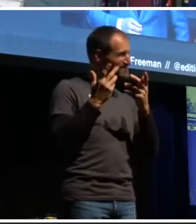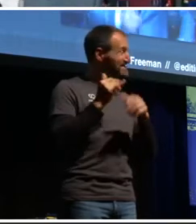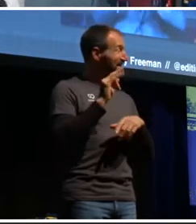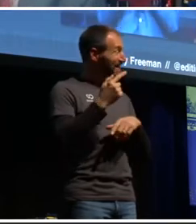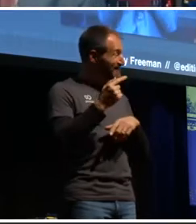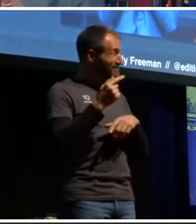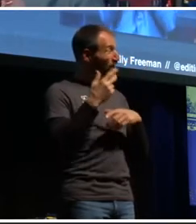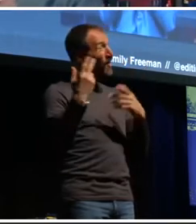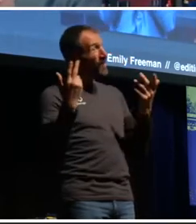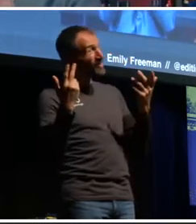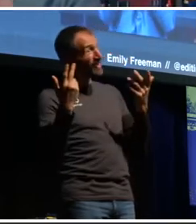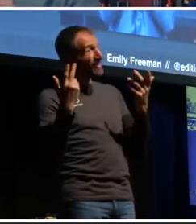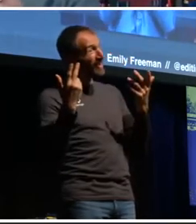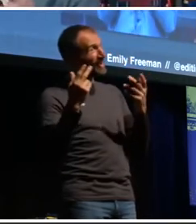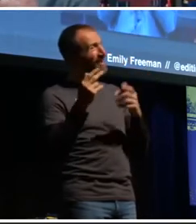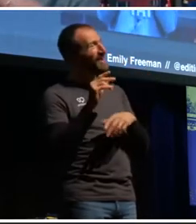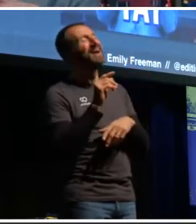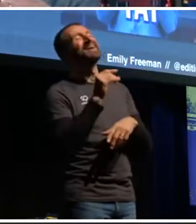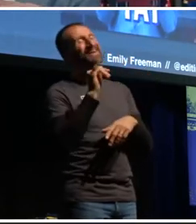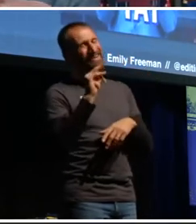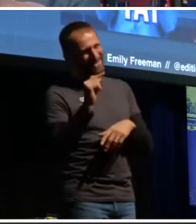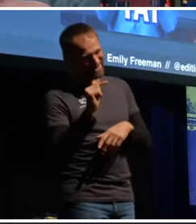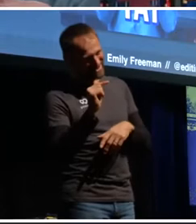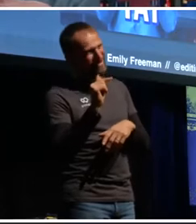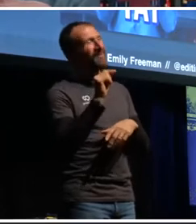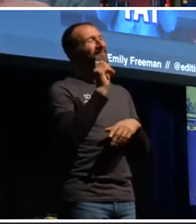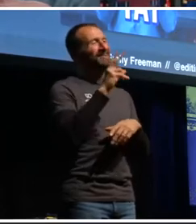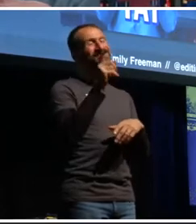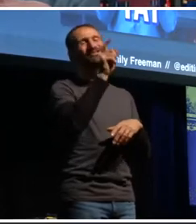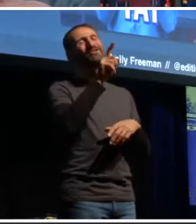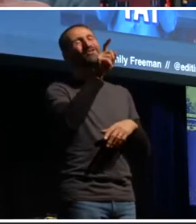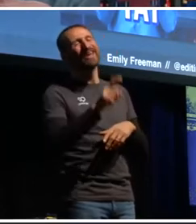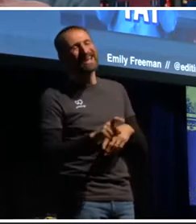Good job. See, we're doing well.